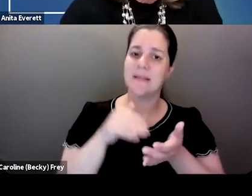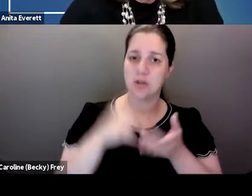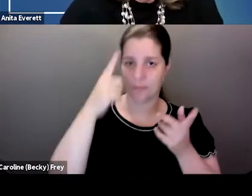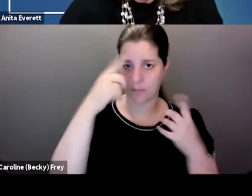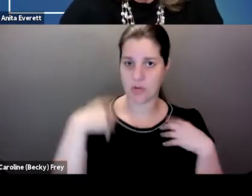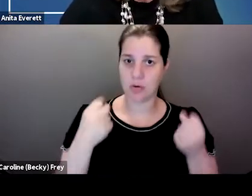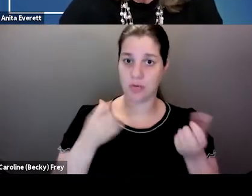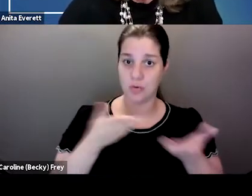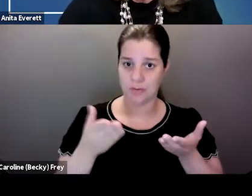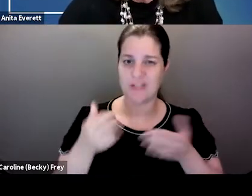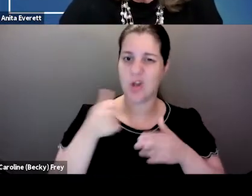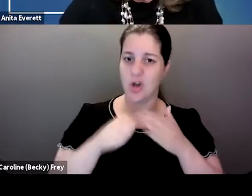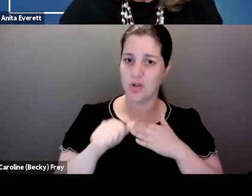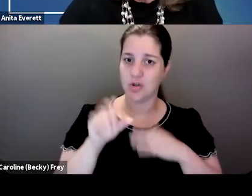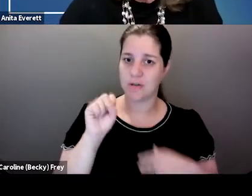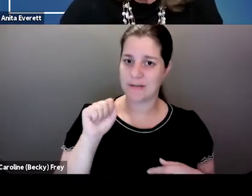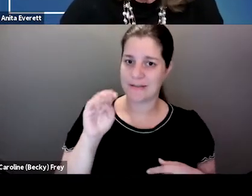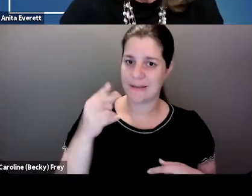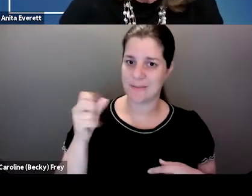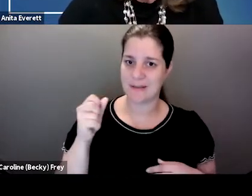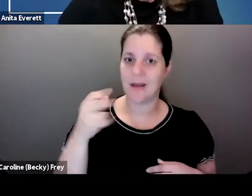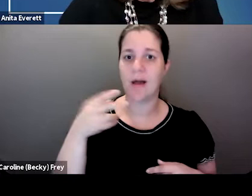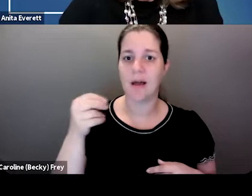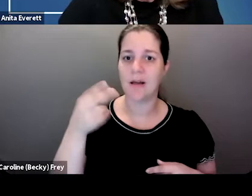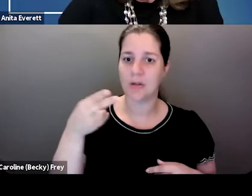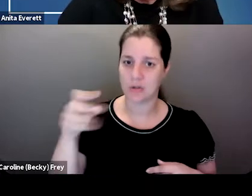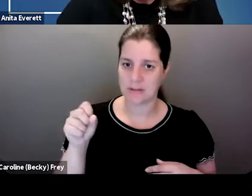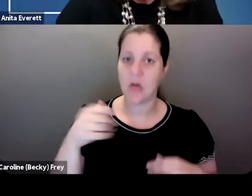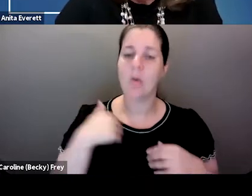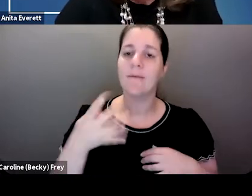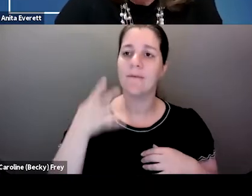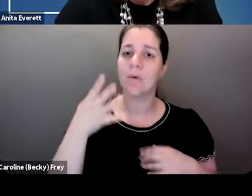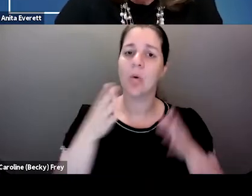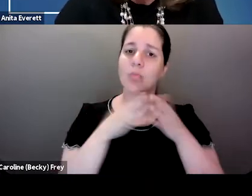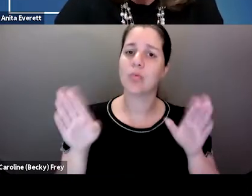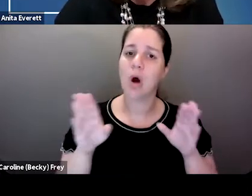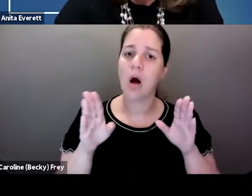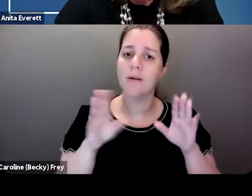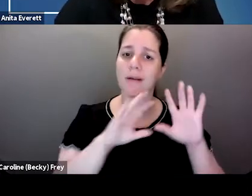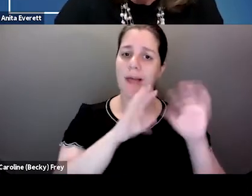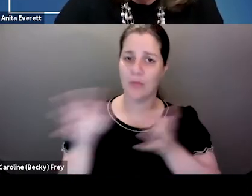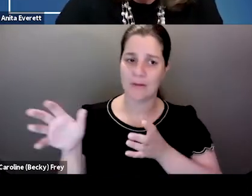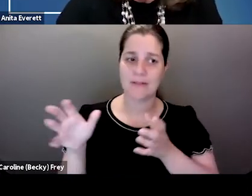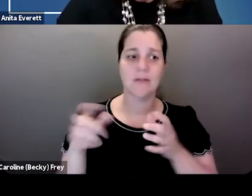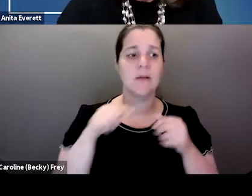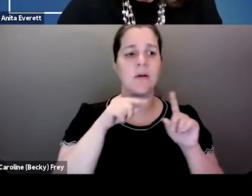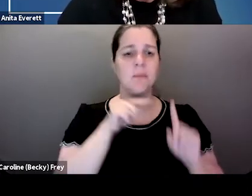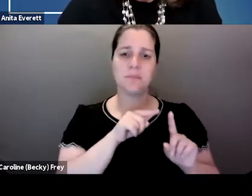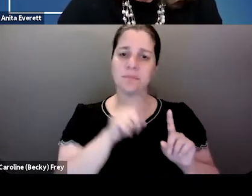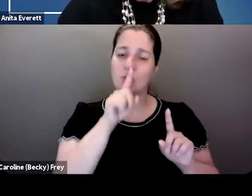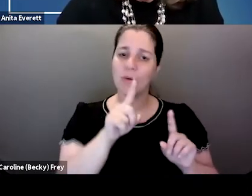HHS, has four broad areas. This relates to our thinking